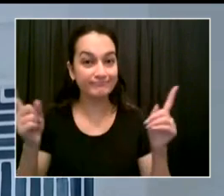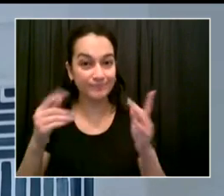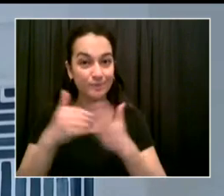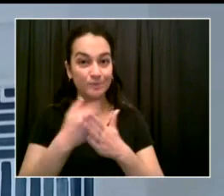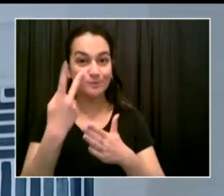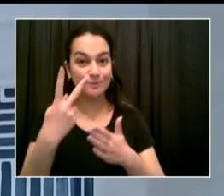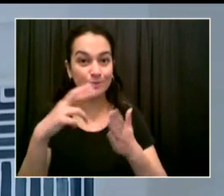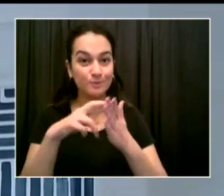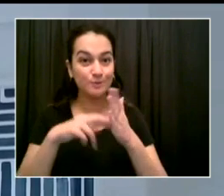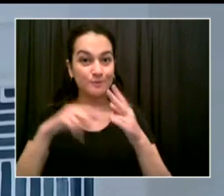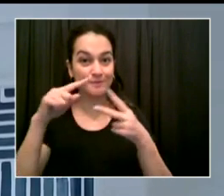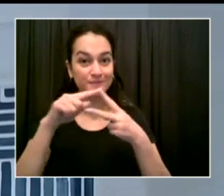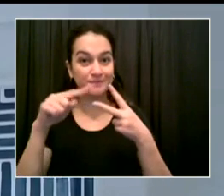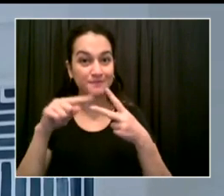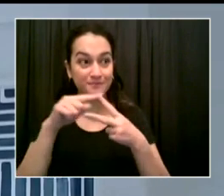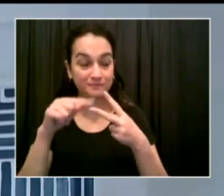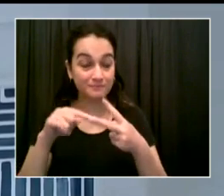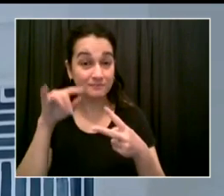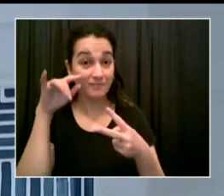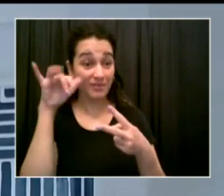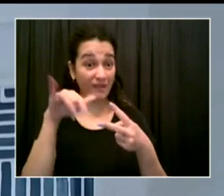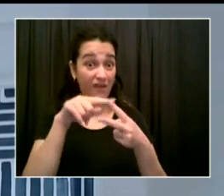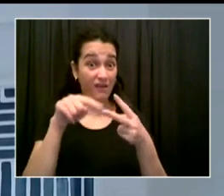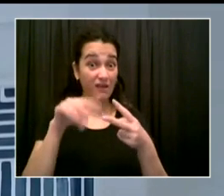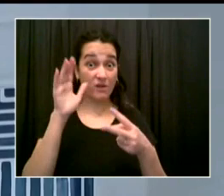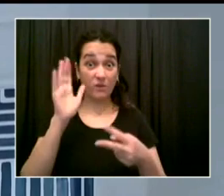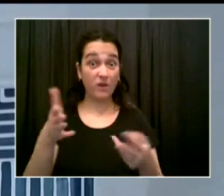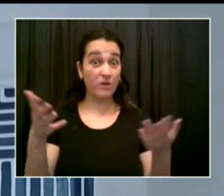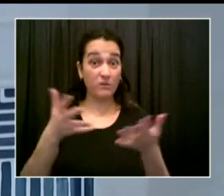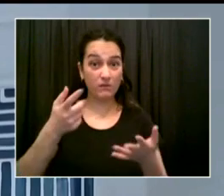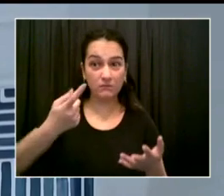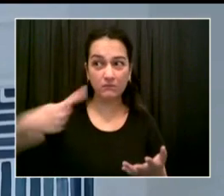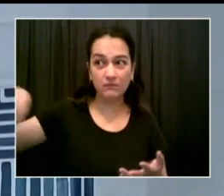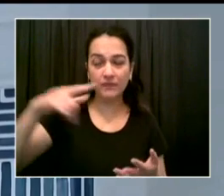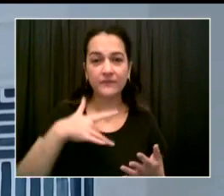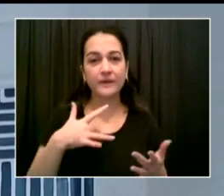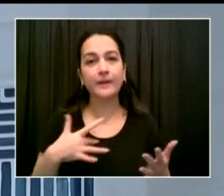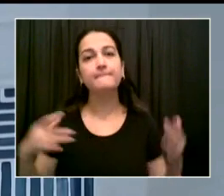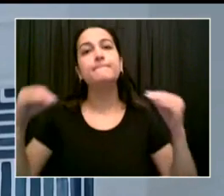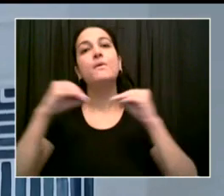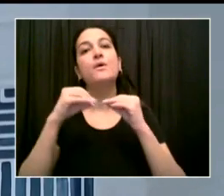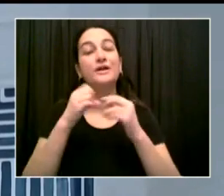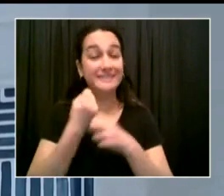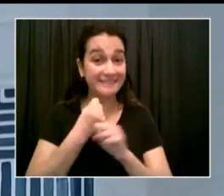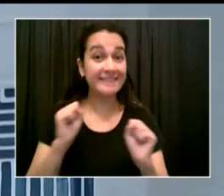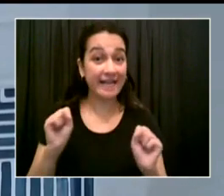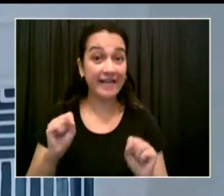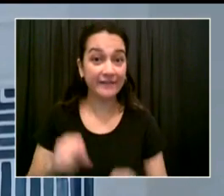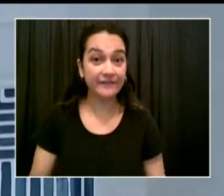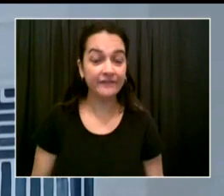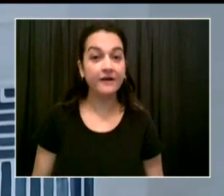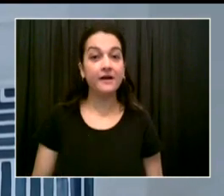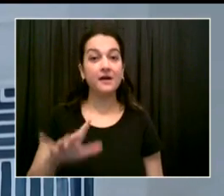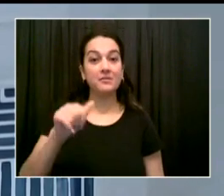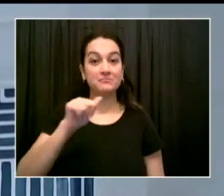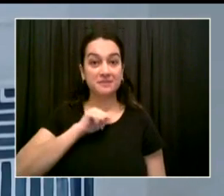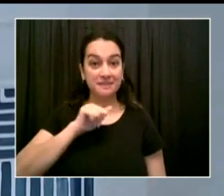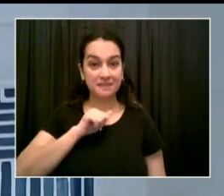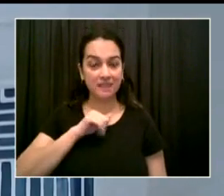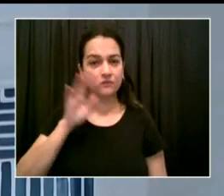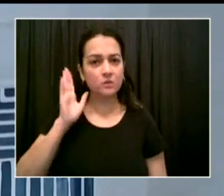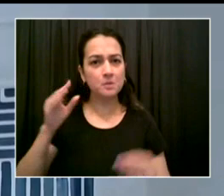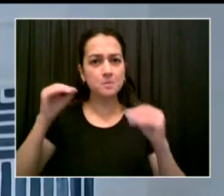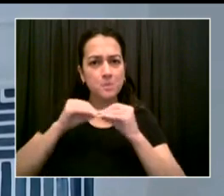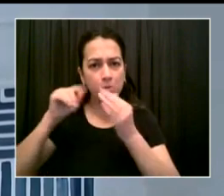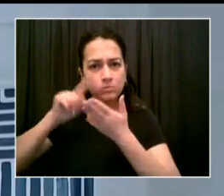my residency training at Kings County Hospital in Brooklyn and worked for almost 10 years in the ER at Bellevue Hospital, I'm very much aware